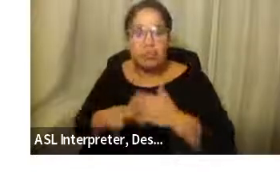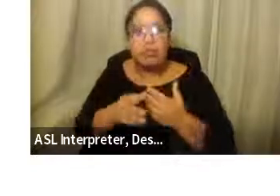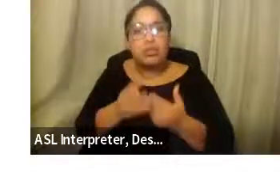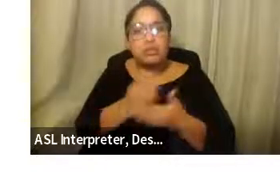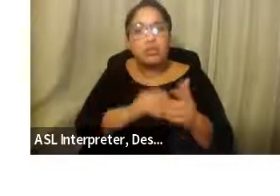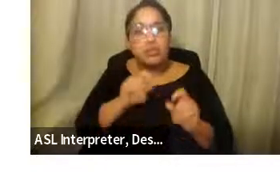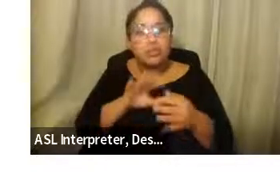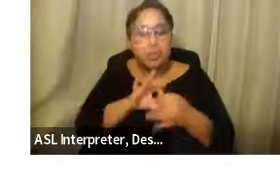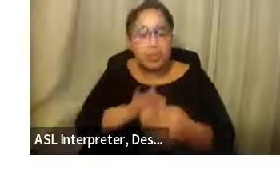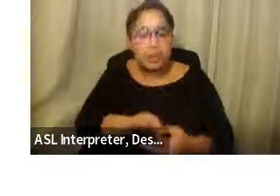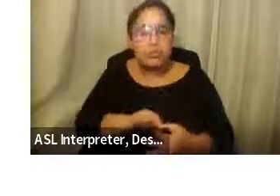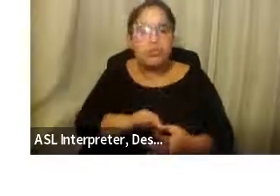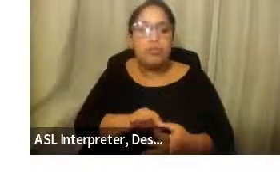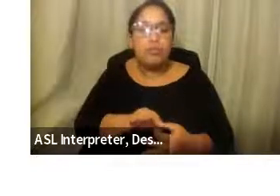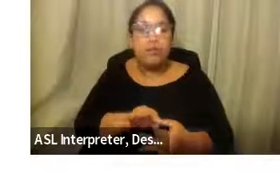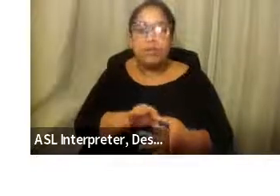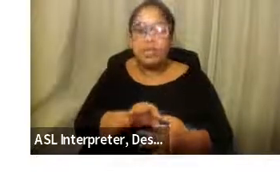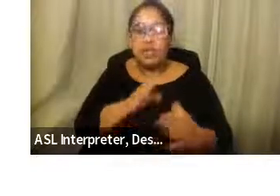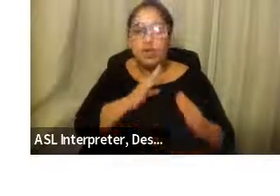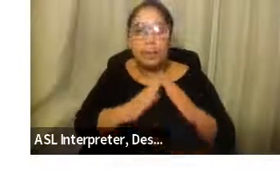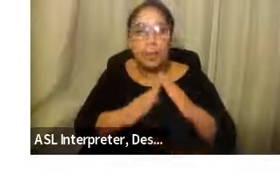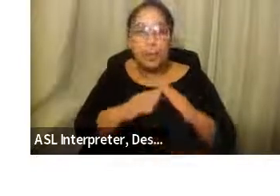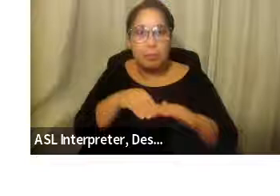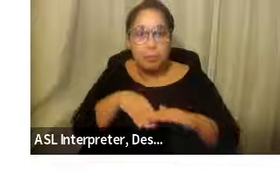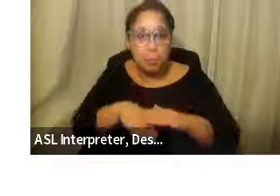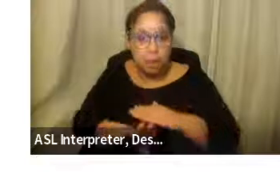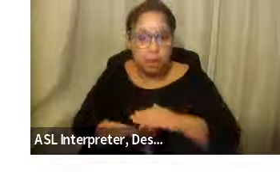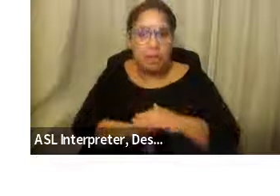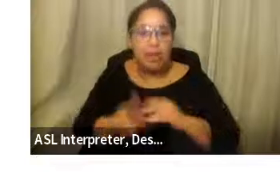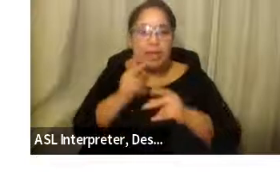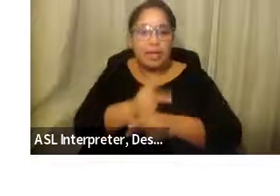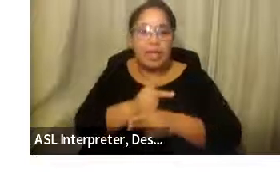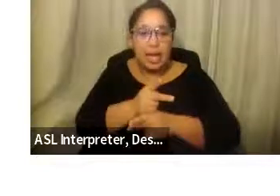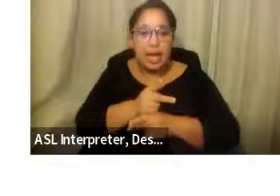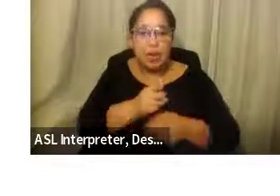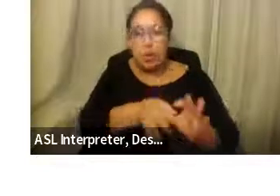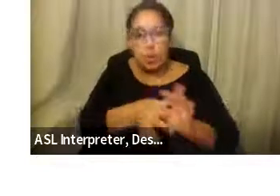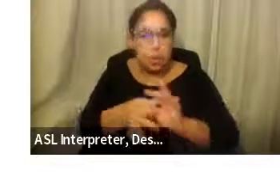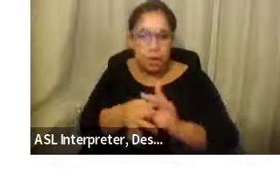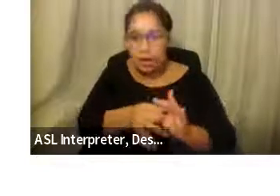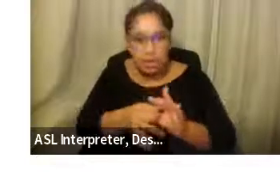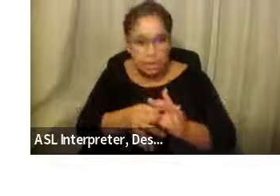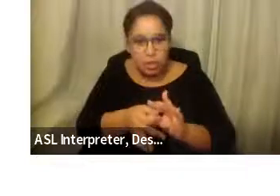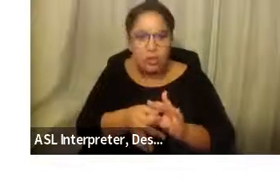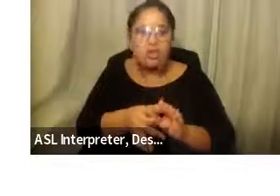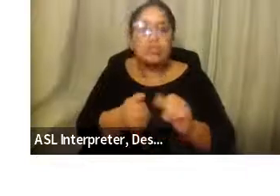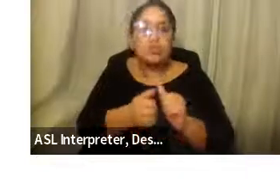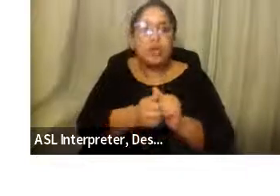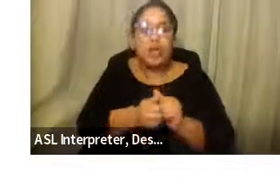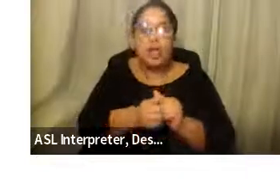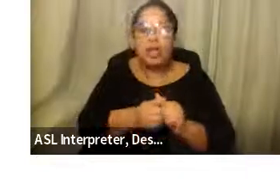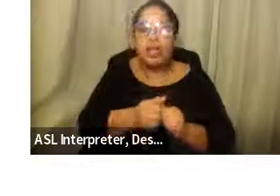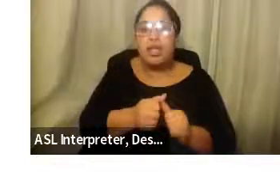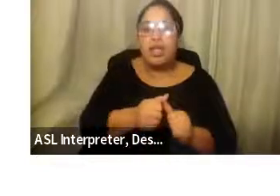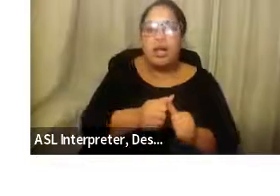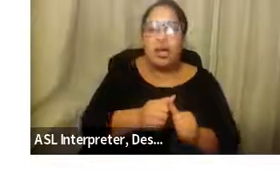of EMS providers about community birthing, care coordination between midwife, EMS providers, and local hospitals,